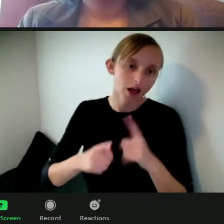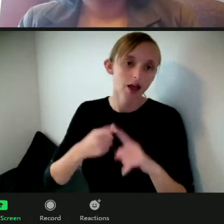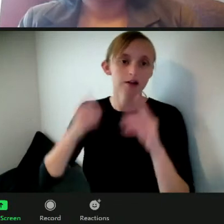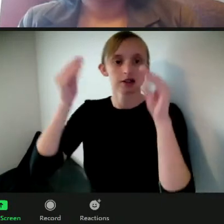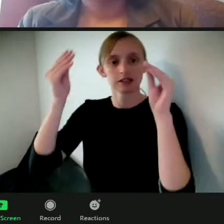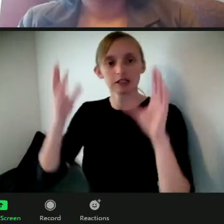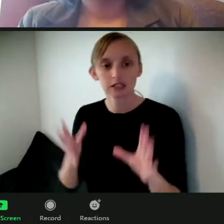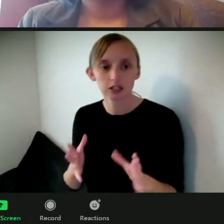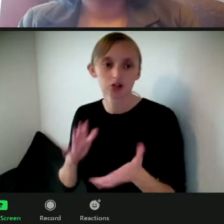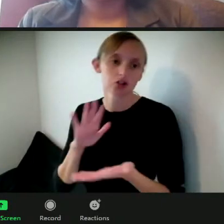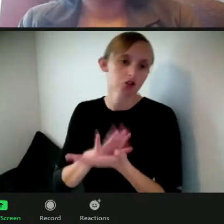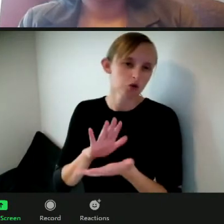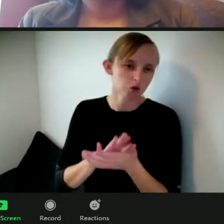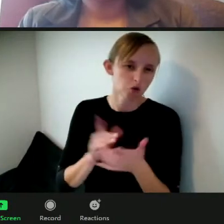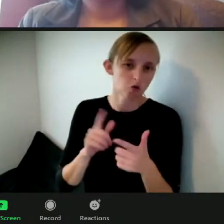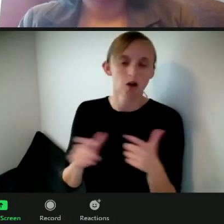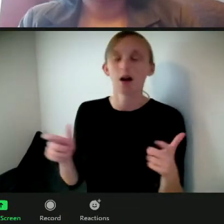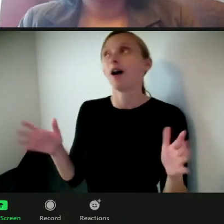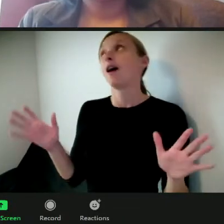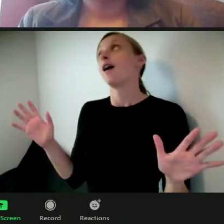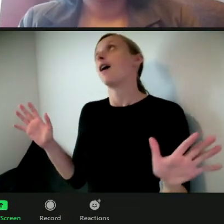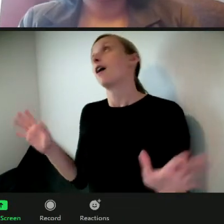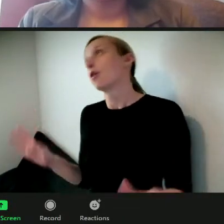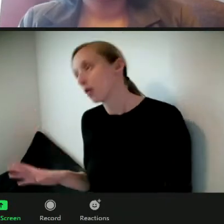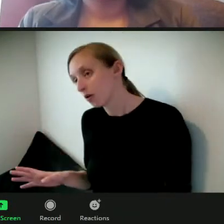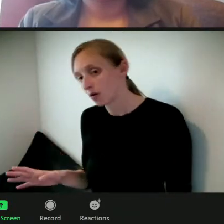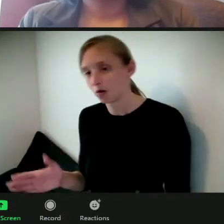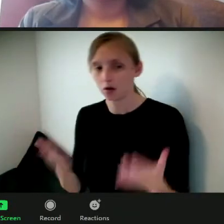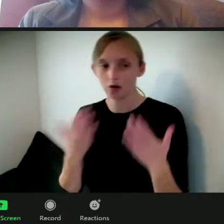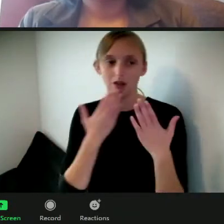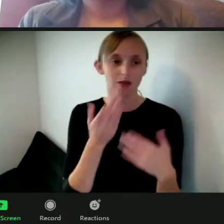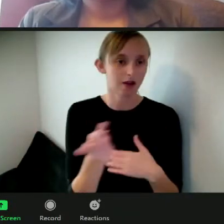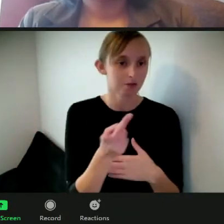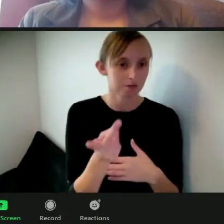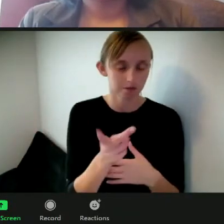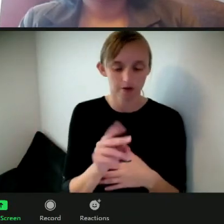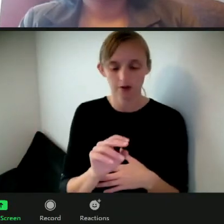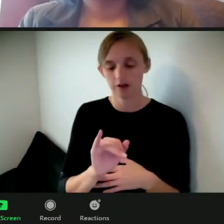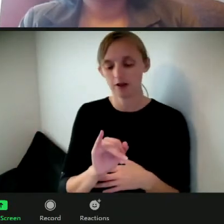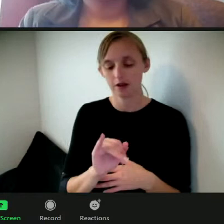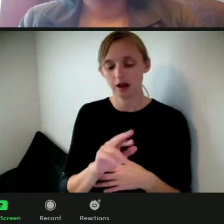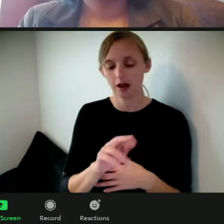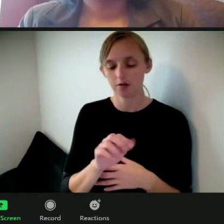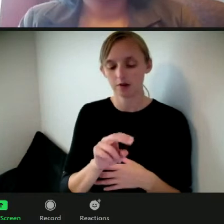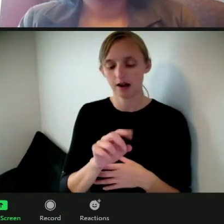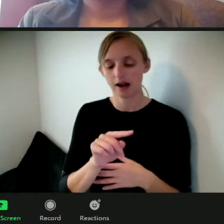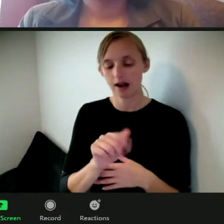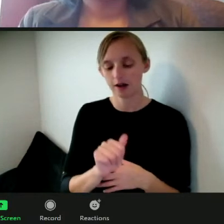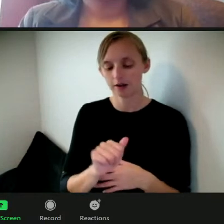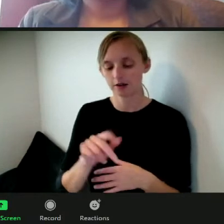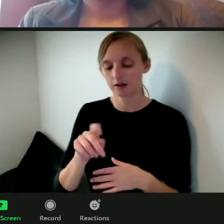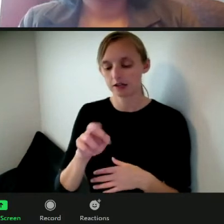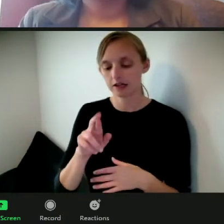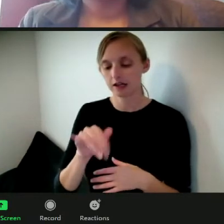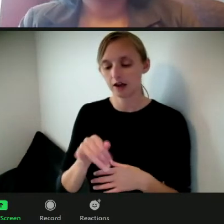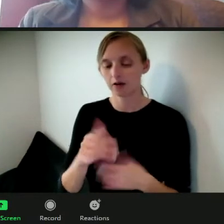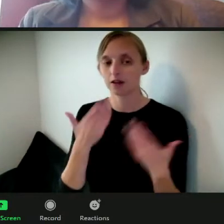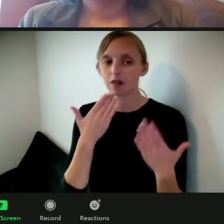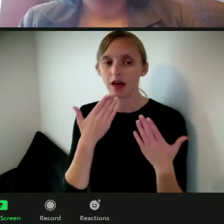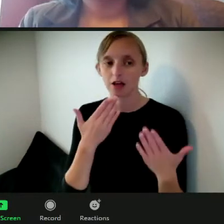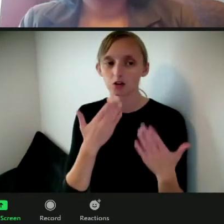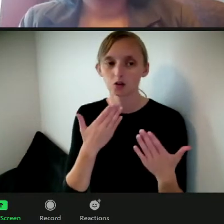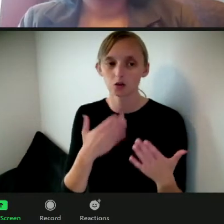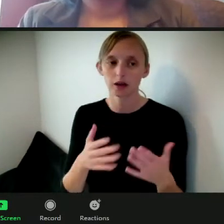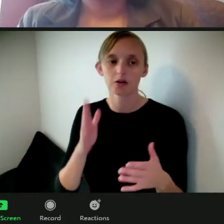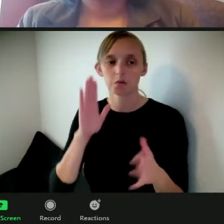that school has to offer. So thank you both so much for what you do every day. We really appreciate you, and we will see you back very,